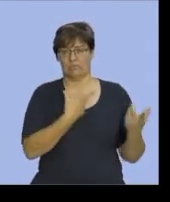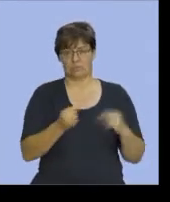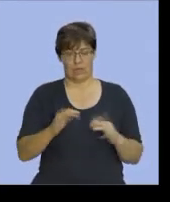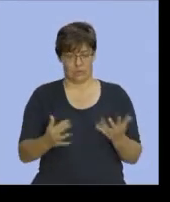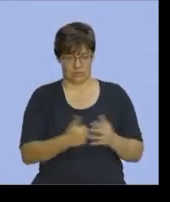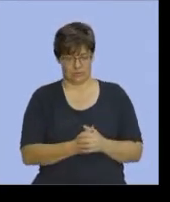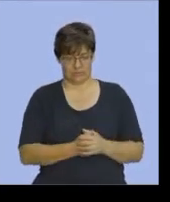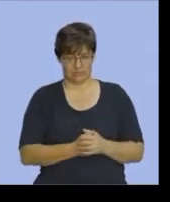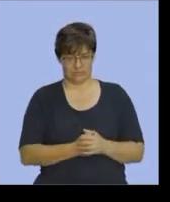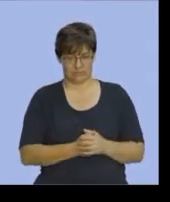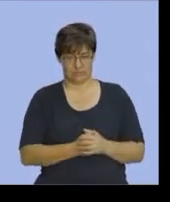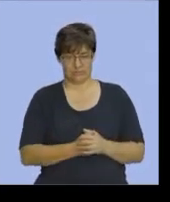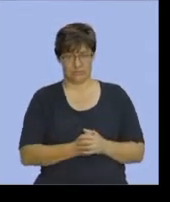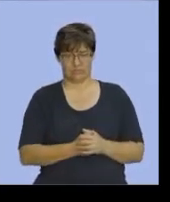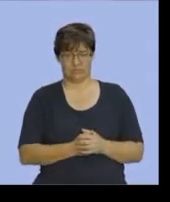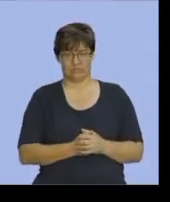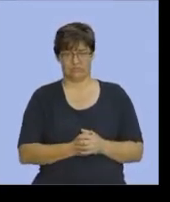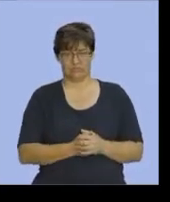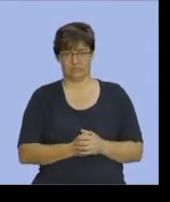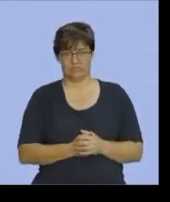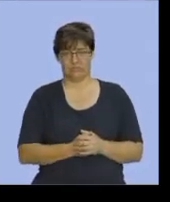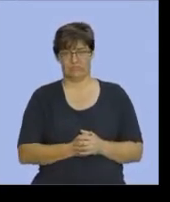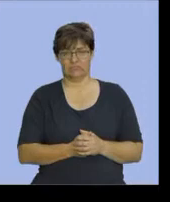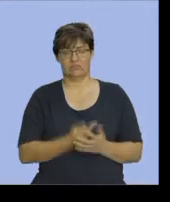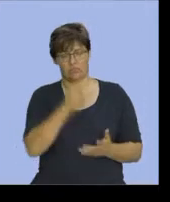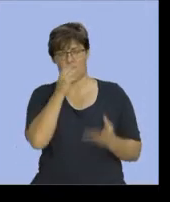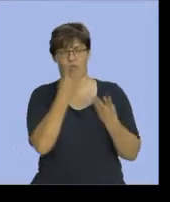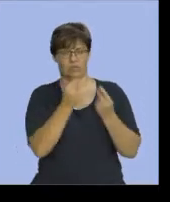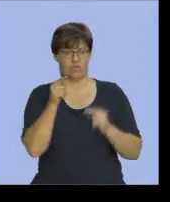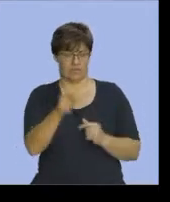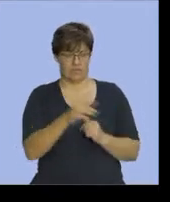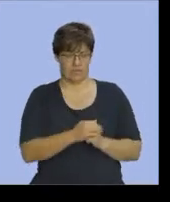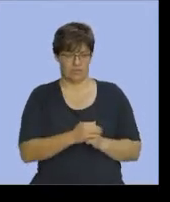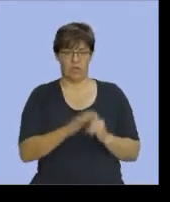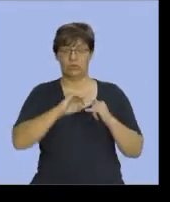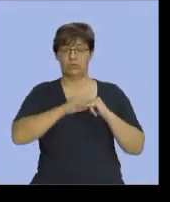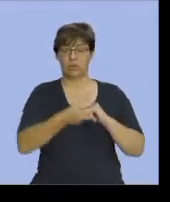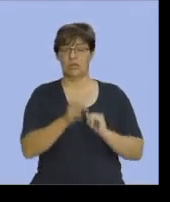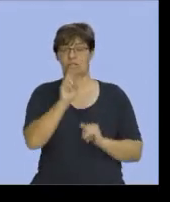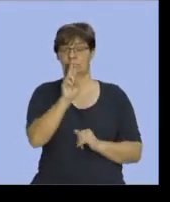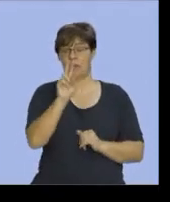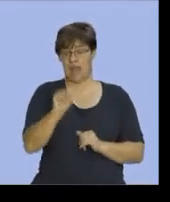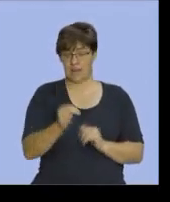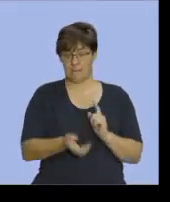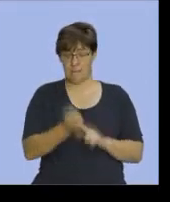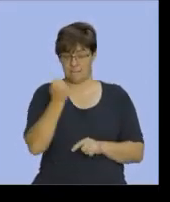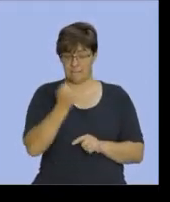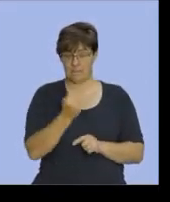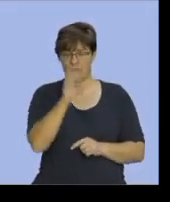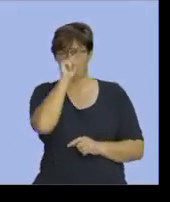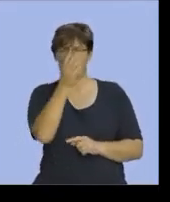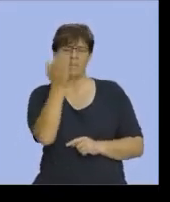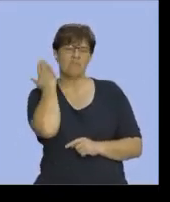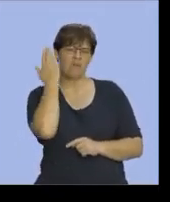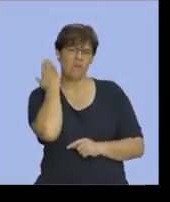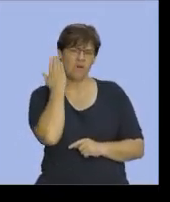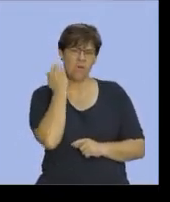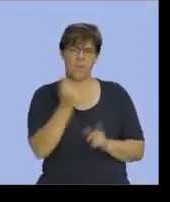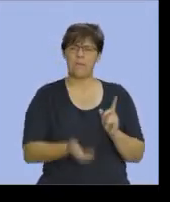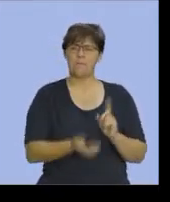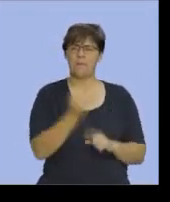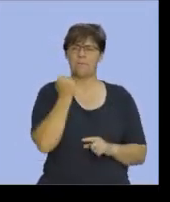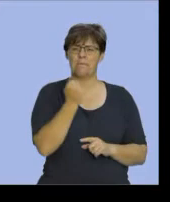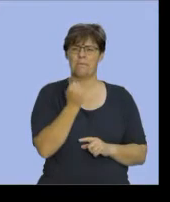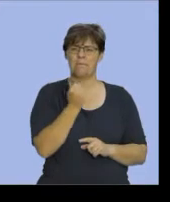this. So let's try and solve that. If I am trying to find UN, remember in our previous segment, we actually